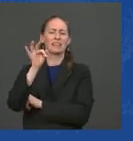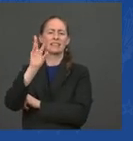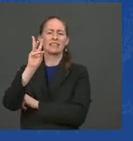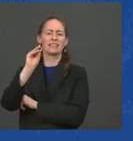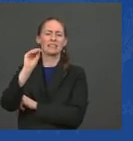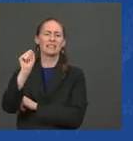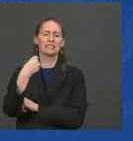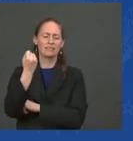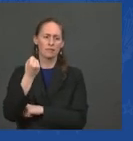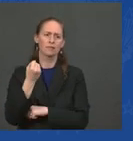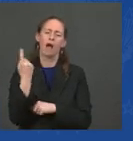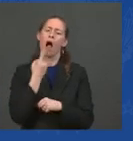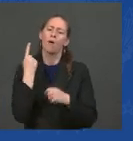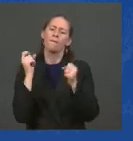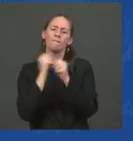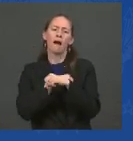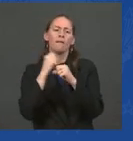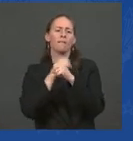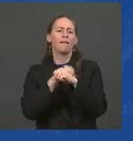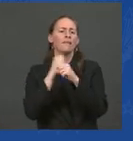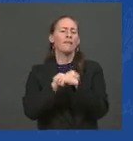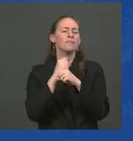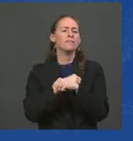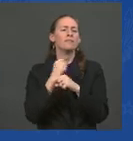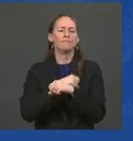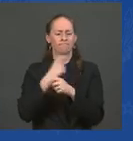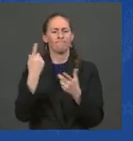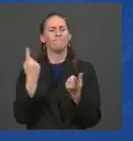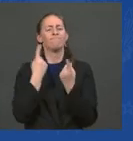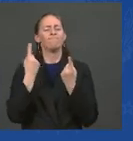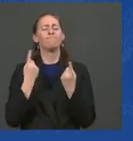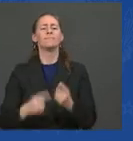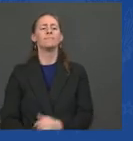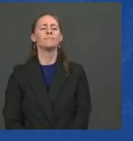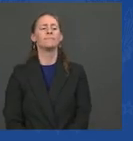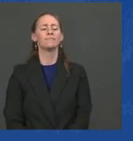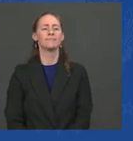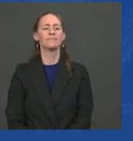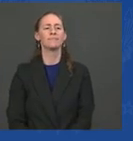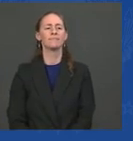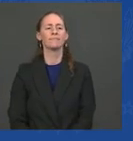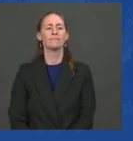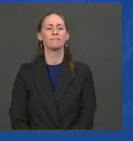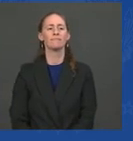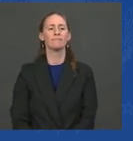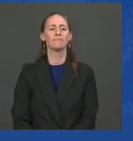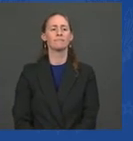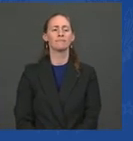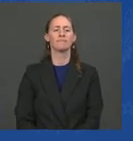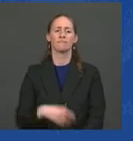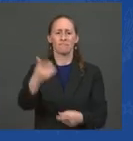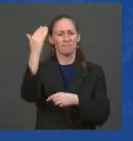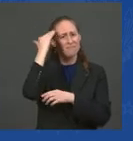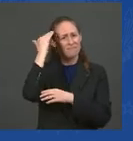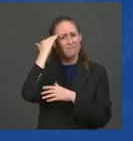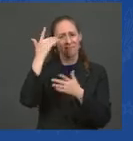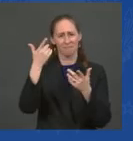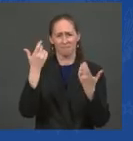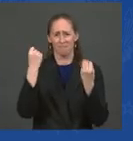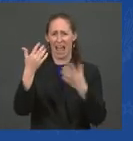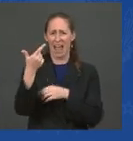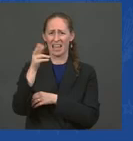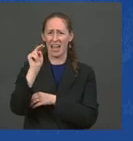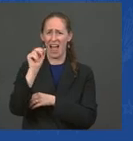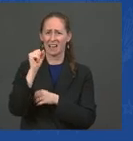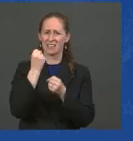advocating for gun safety in a state that was a major gun manufacturer, legislation that was ahead of its time,